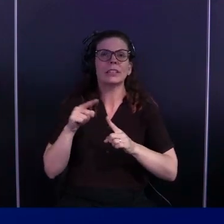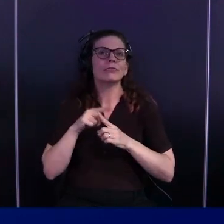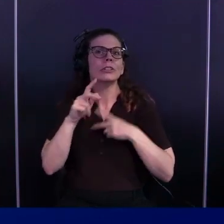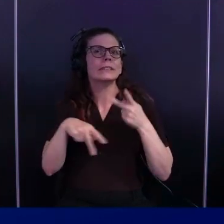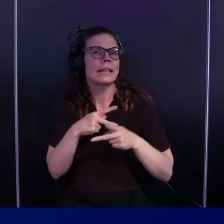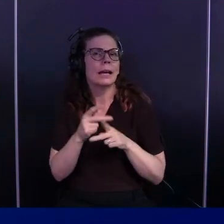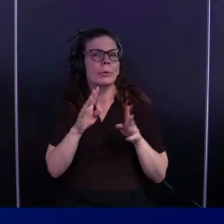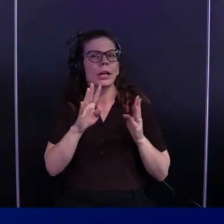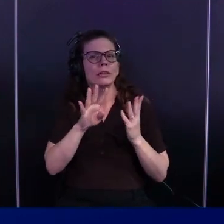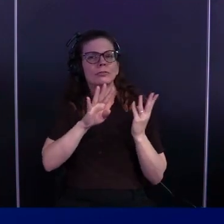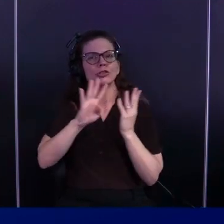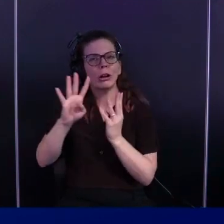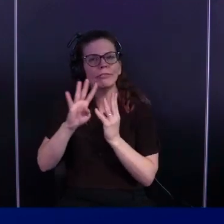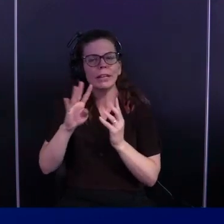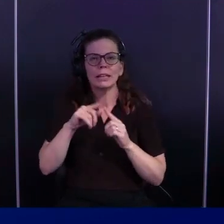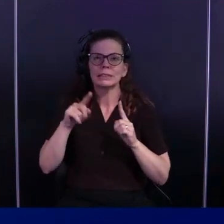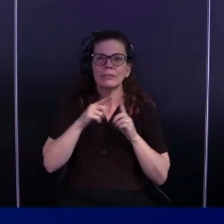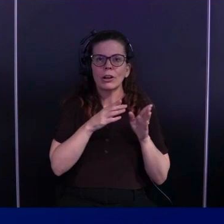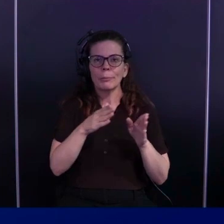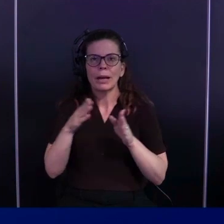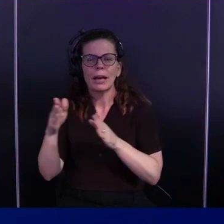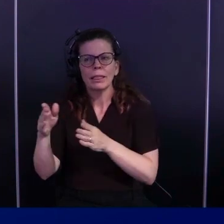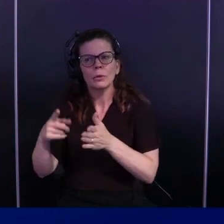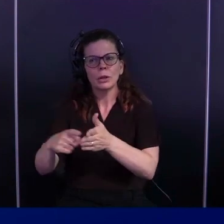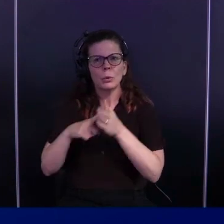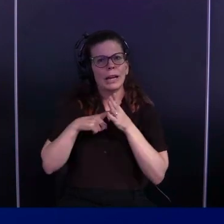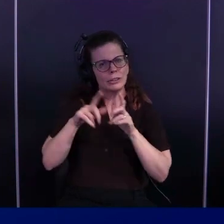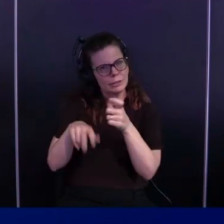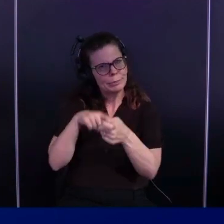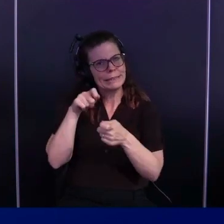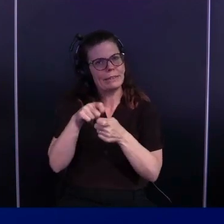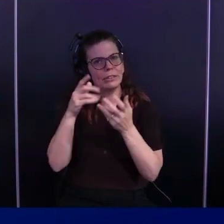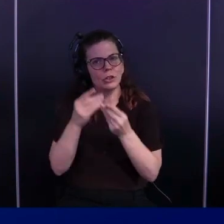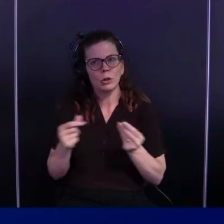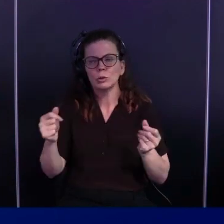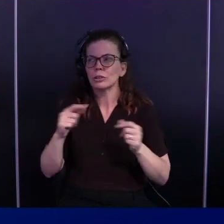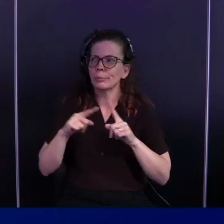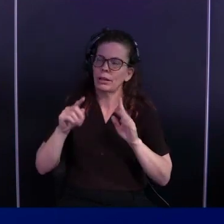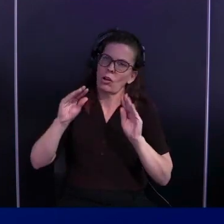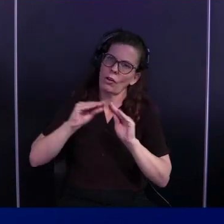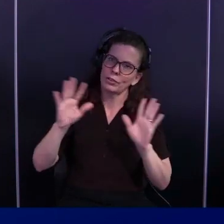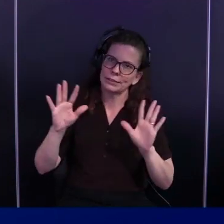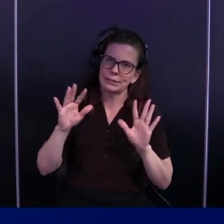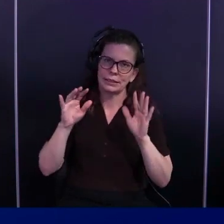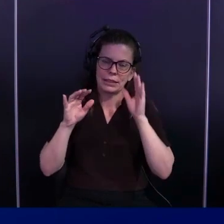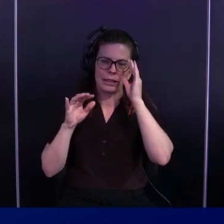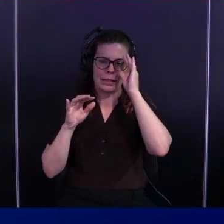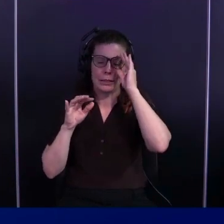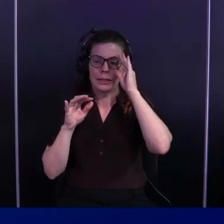traffic kind of take different paths requires specific solutions, but obviously this is pretty